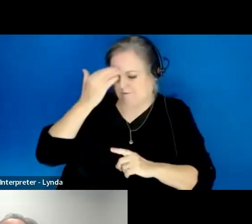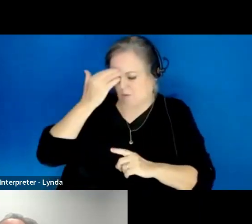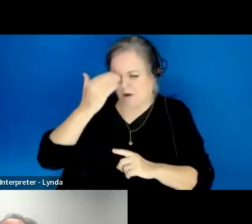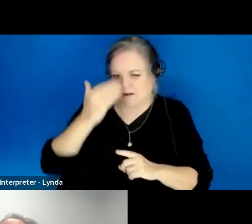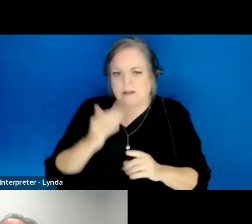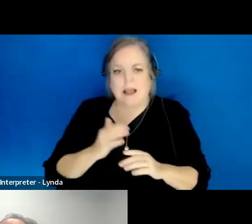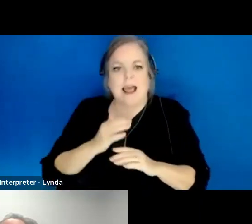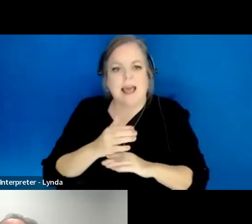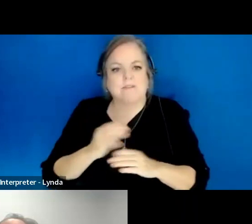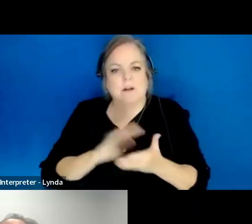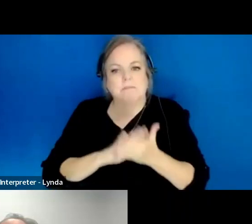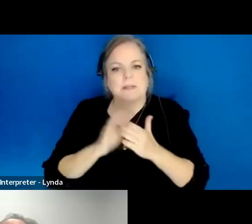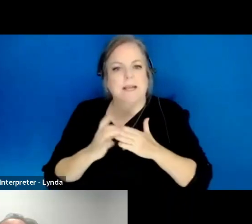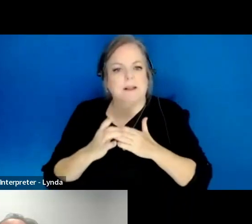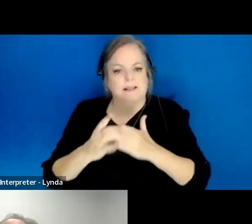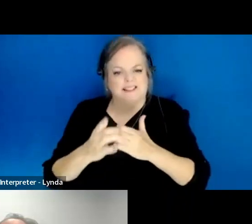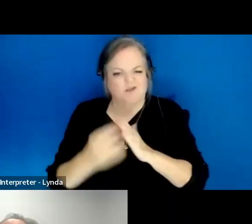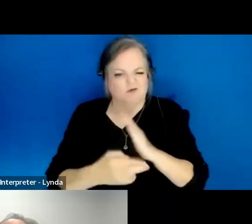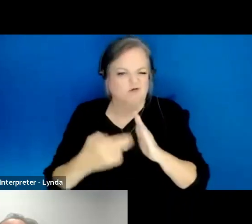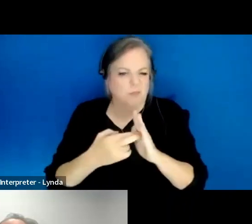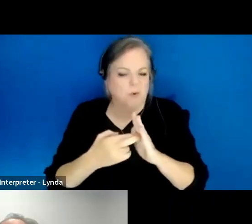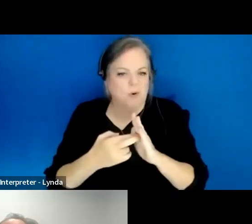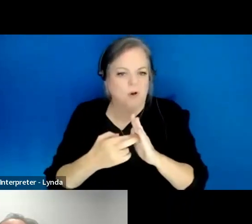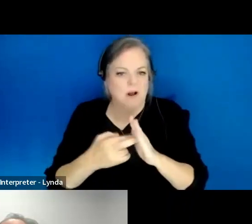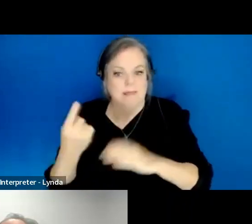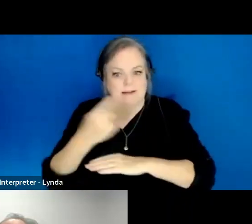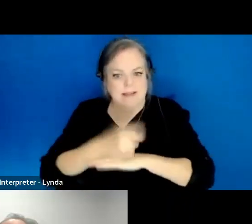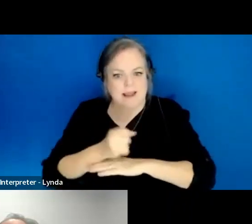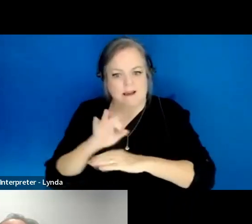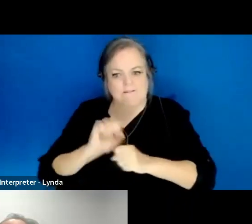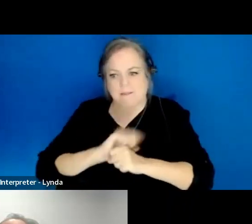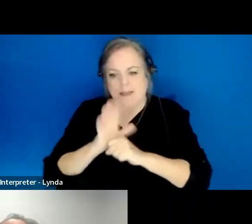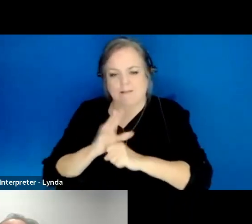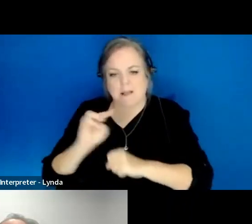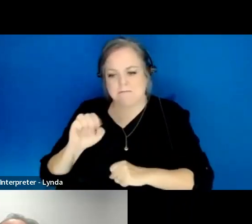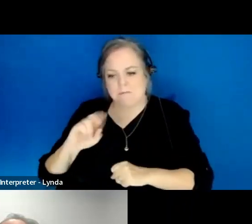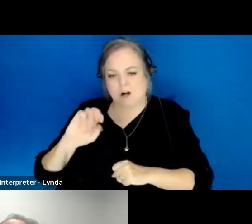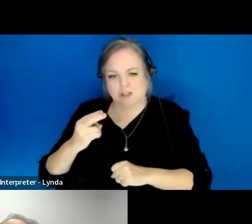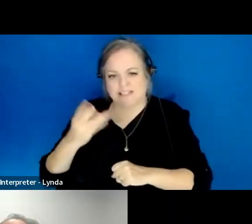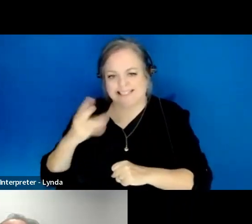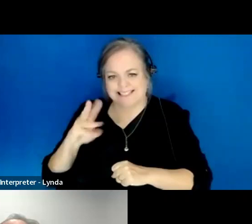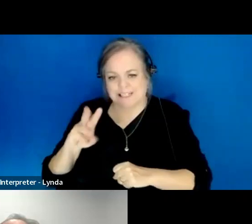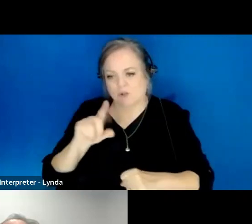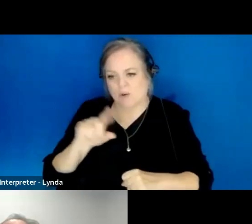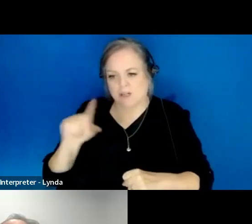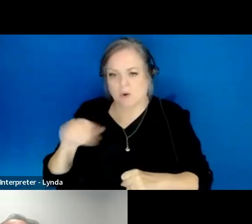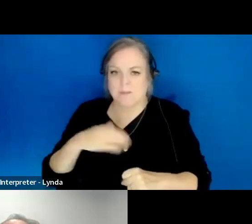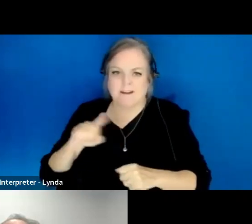stepped into the leadership role, right? The day of the pandemic, March 16th, 2020 was my first